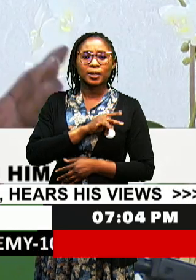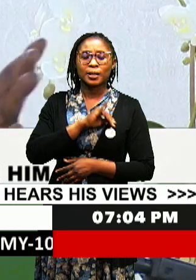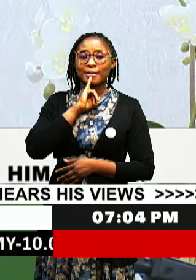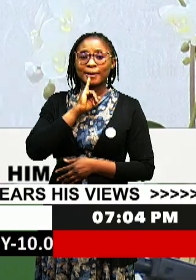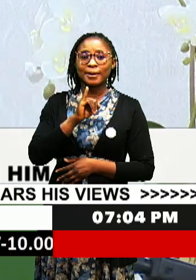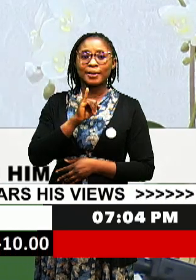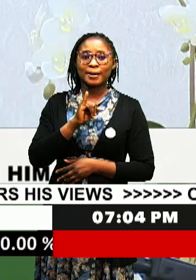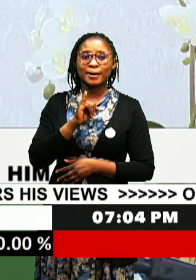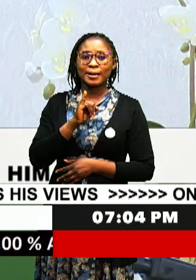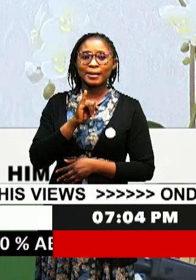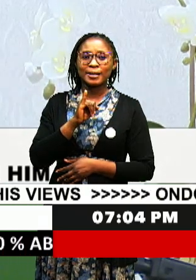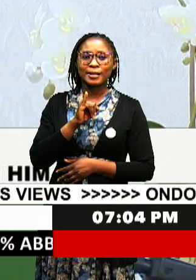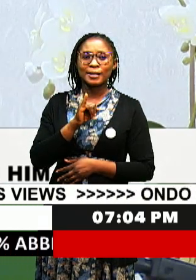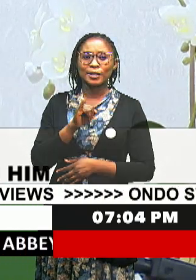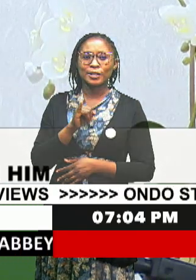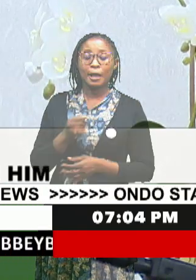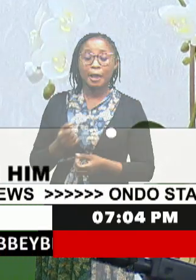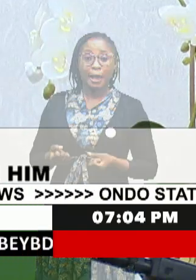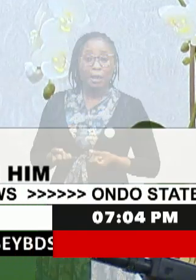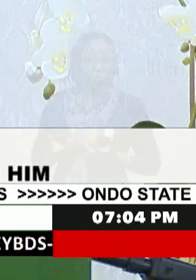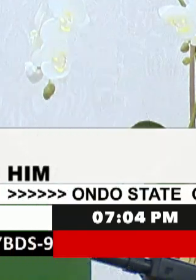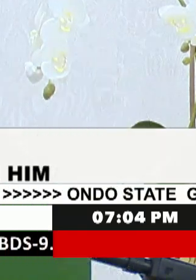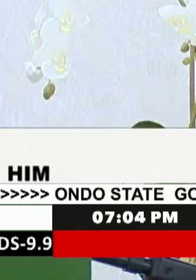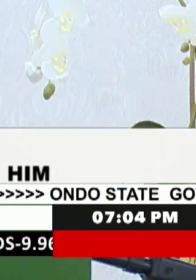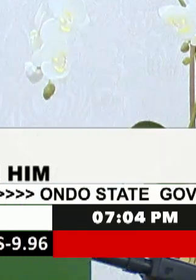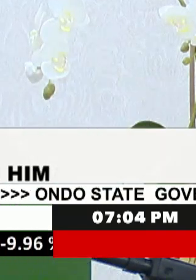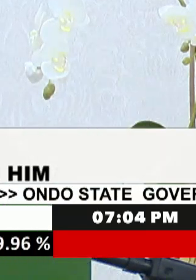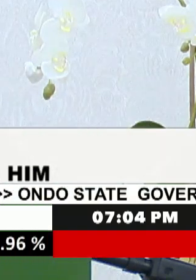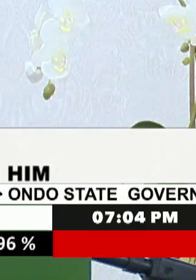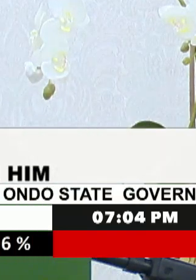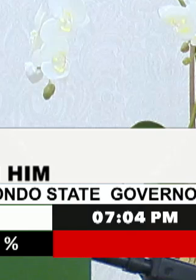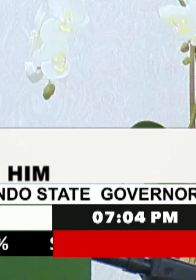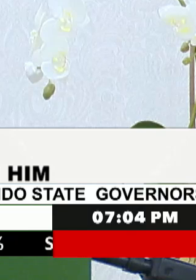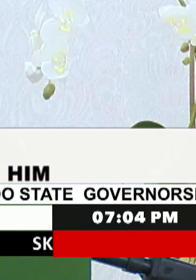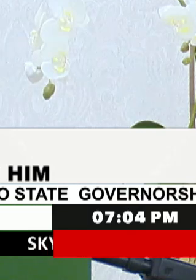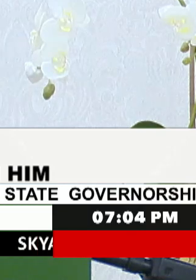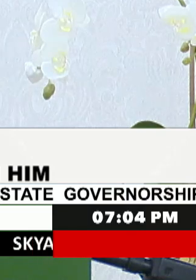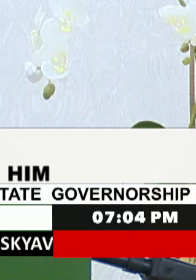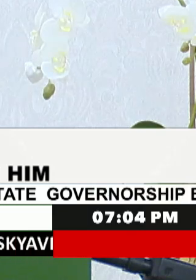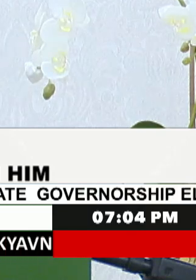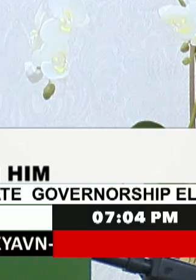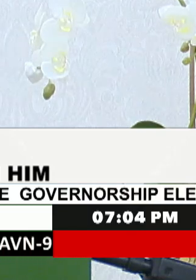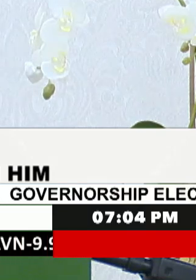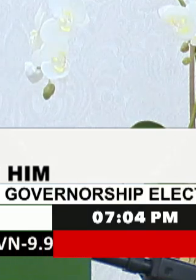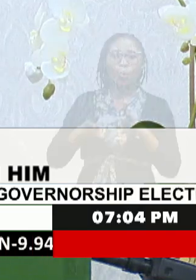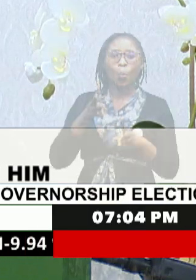It's an inspiration to leadership across the world,